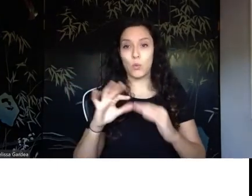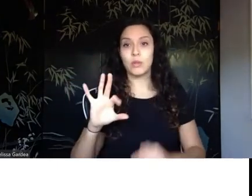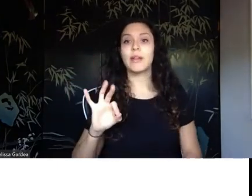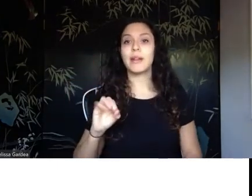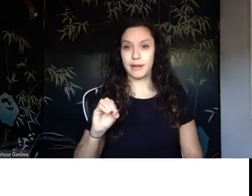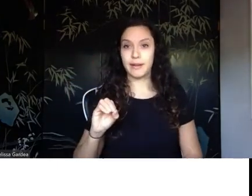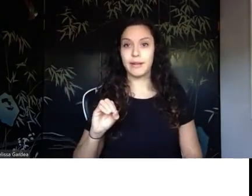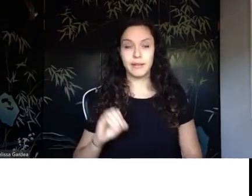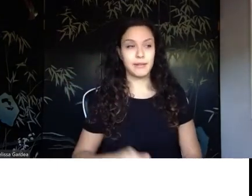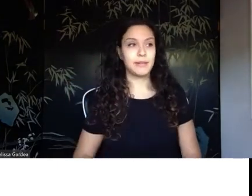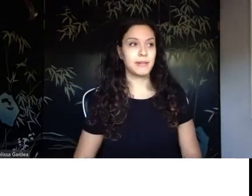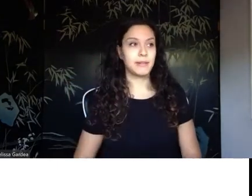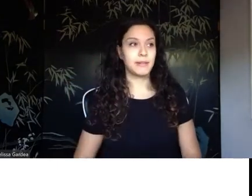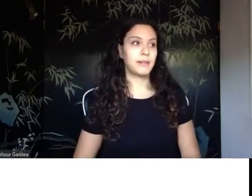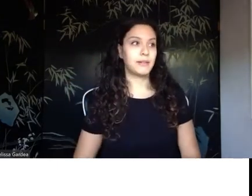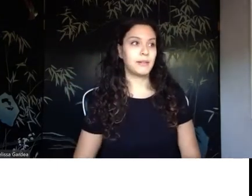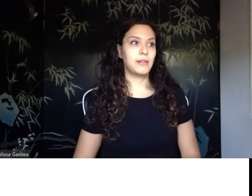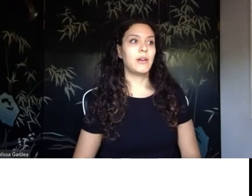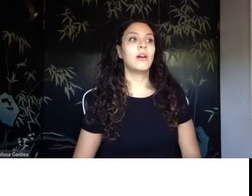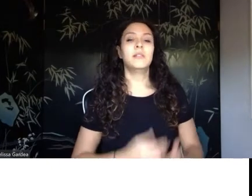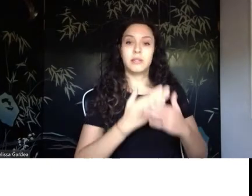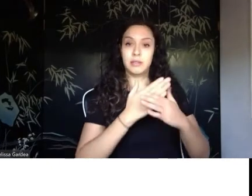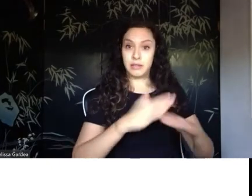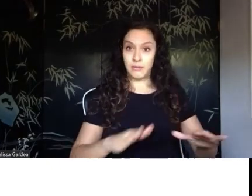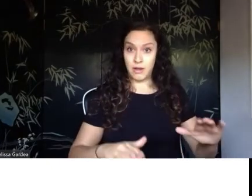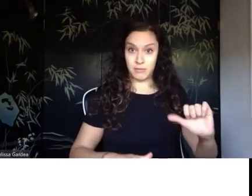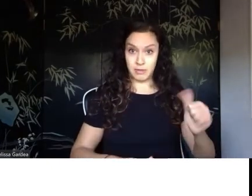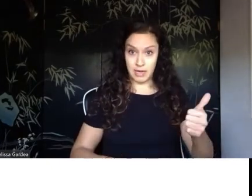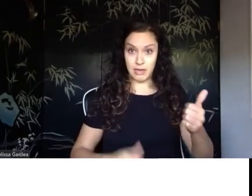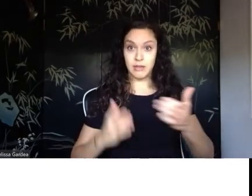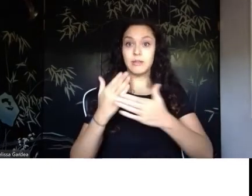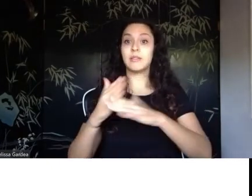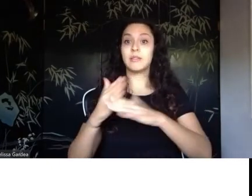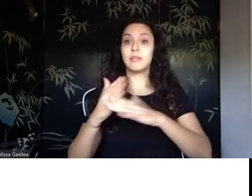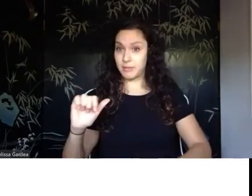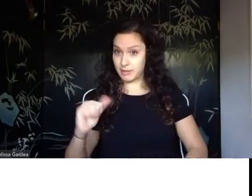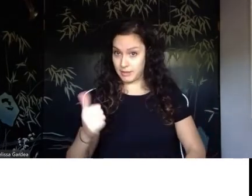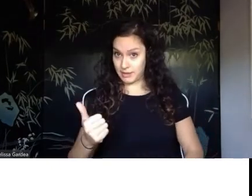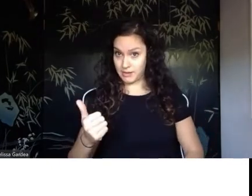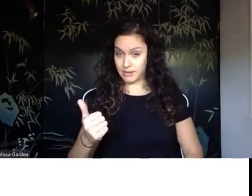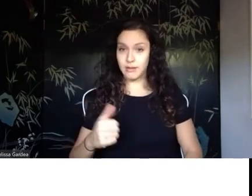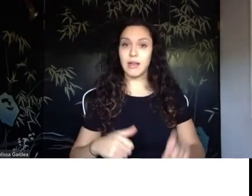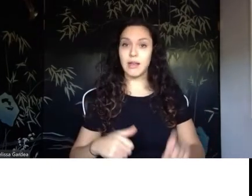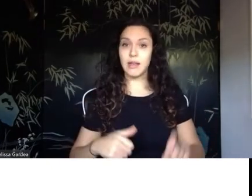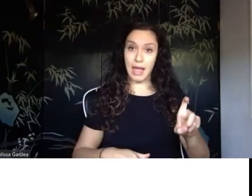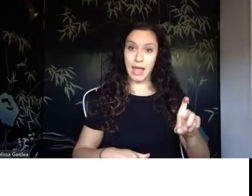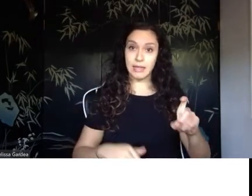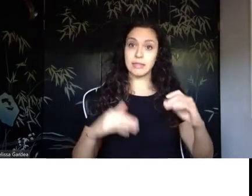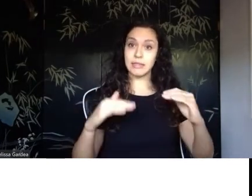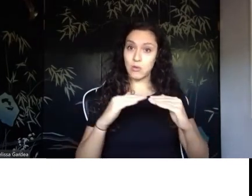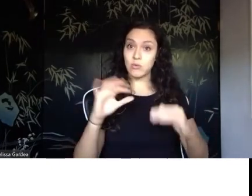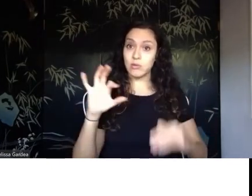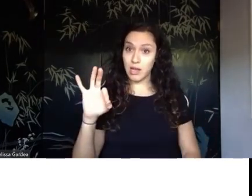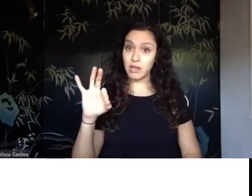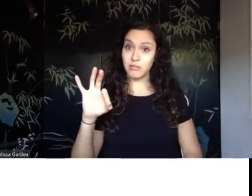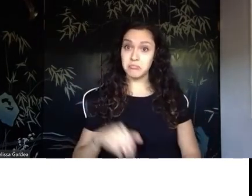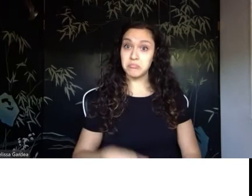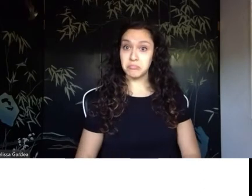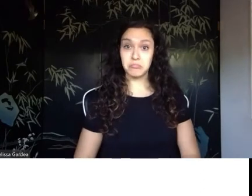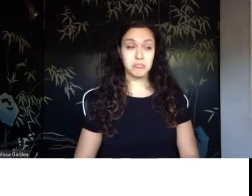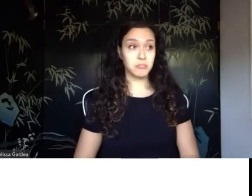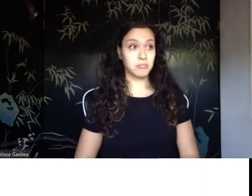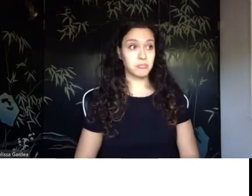and 15 times 6 equals 90. I'm going to divide by